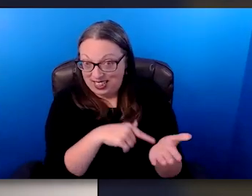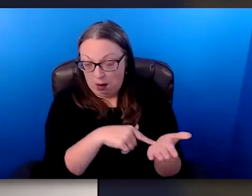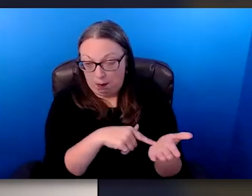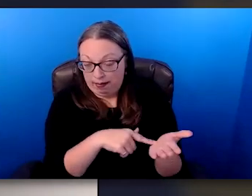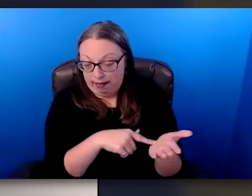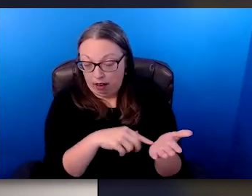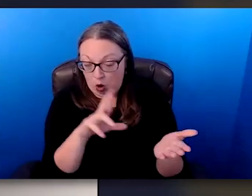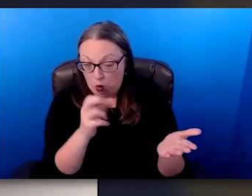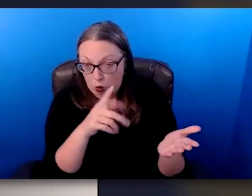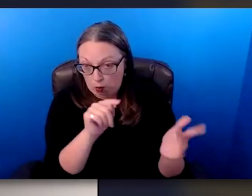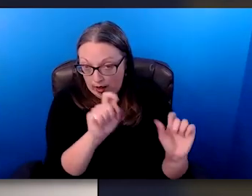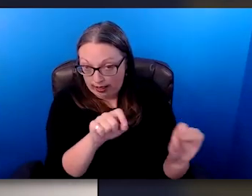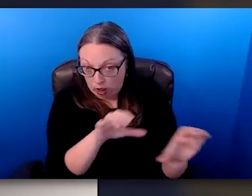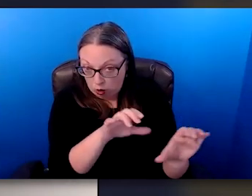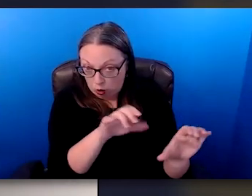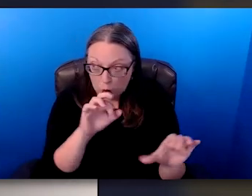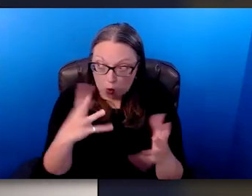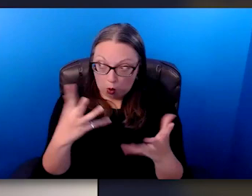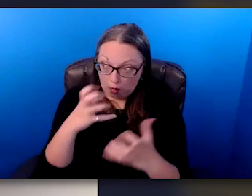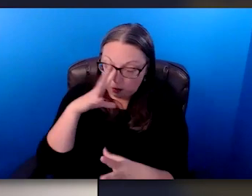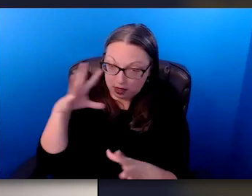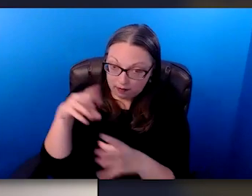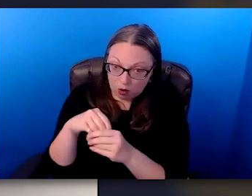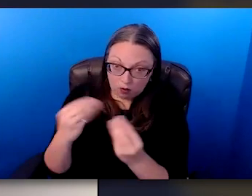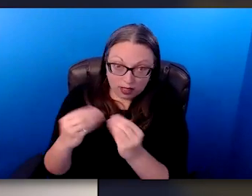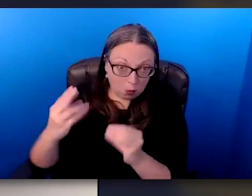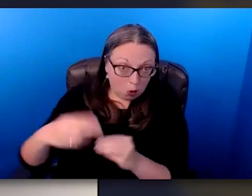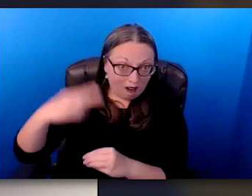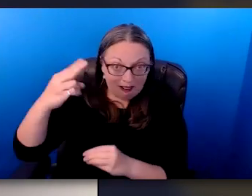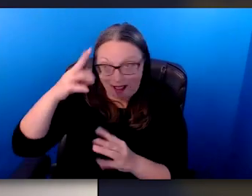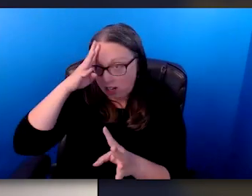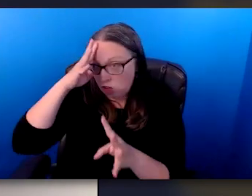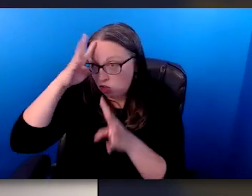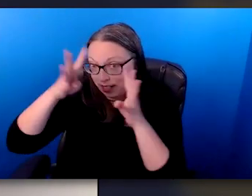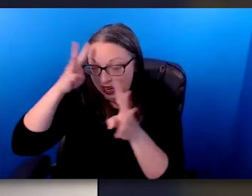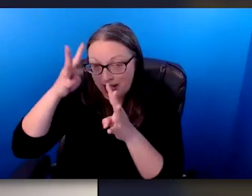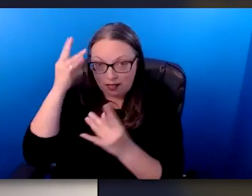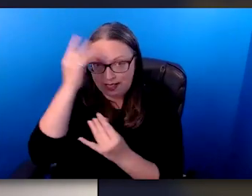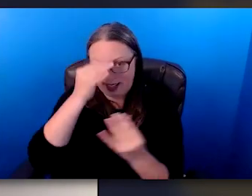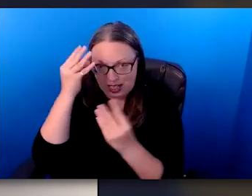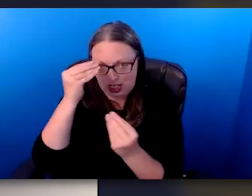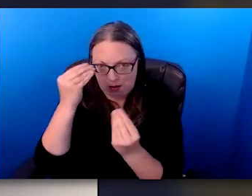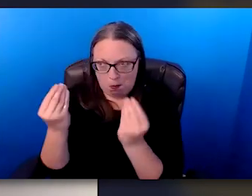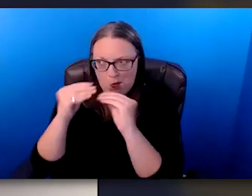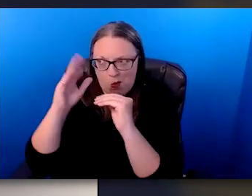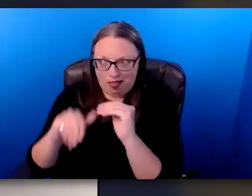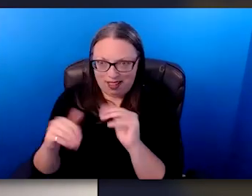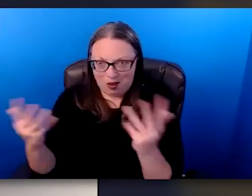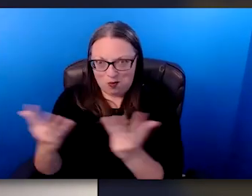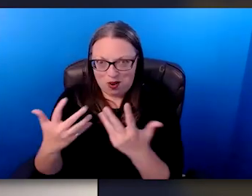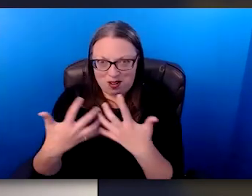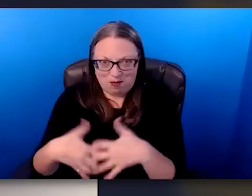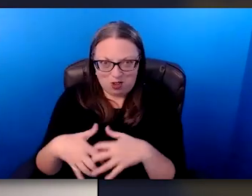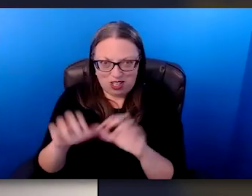engaging in higher level thinking? Do I want them to be engaging in more creative thinking than what a machine can do? And